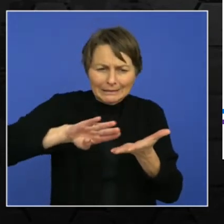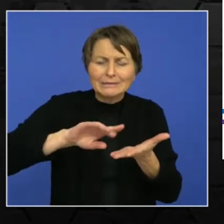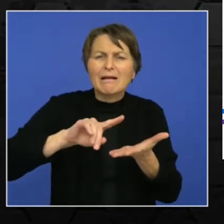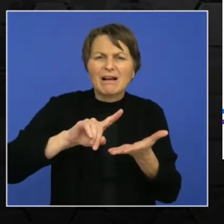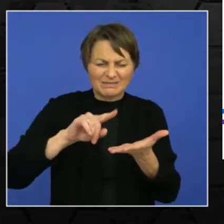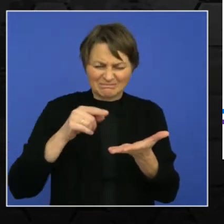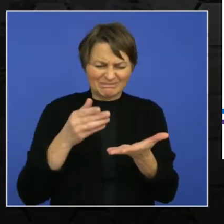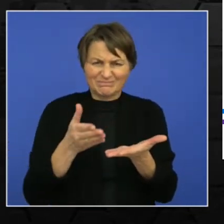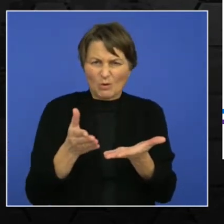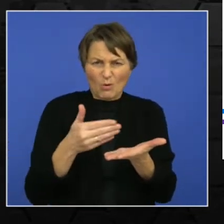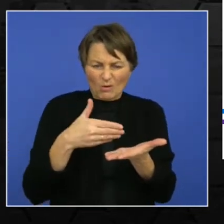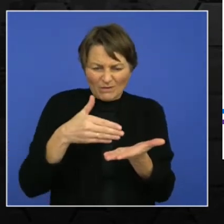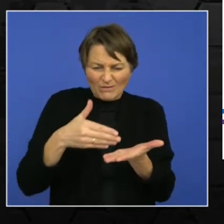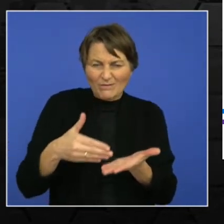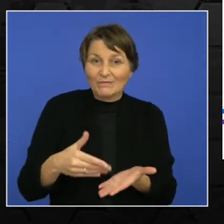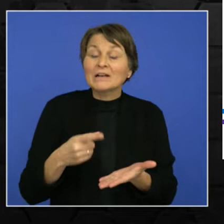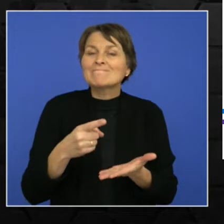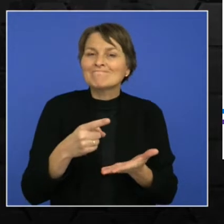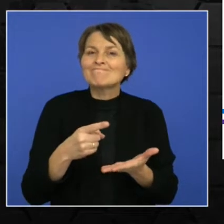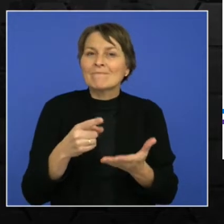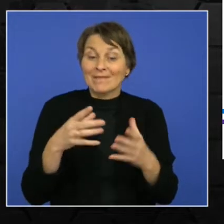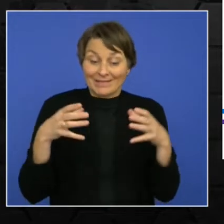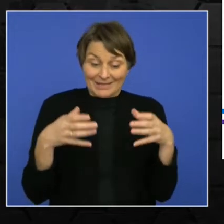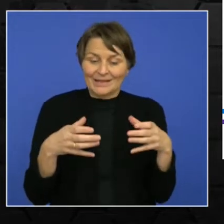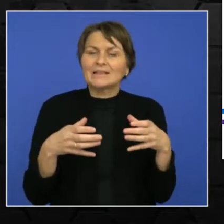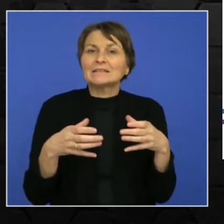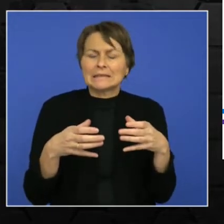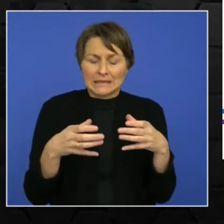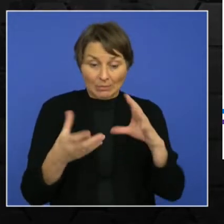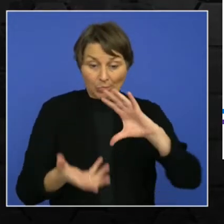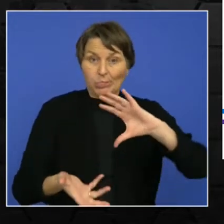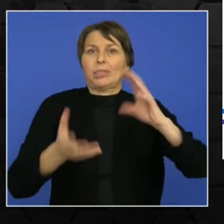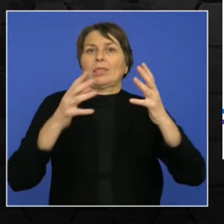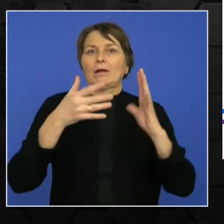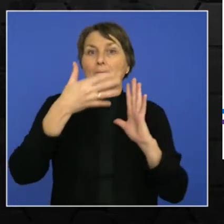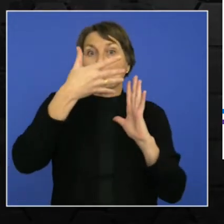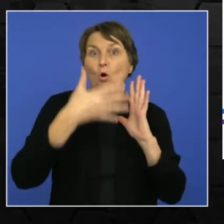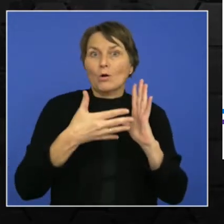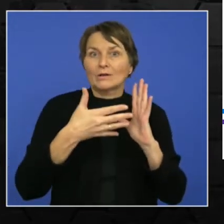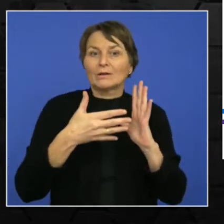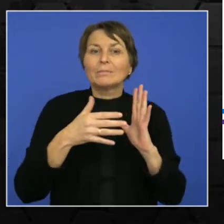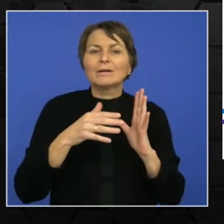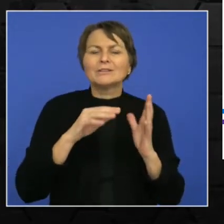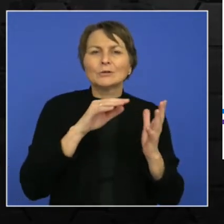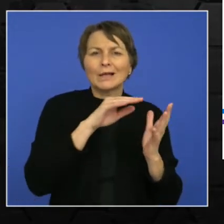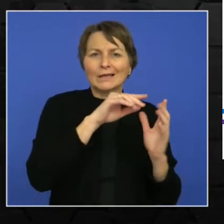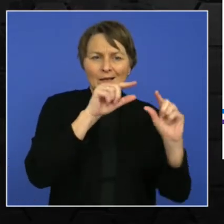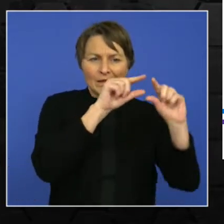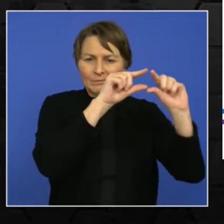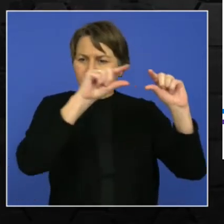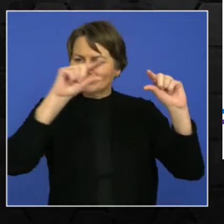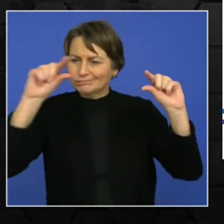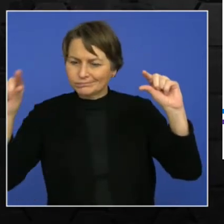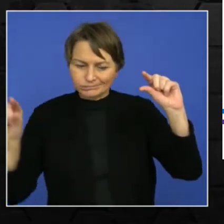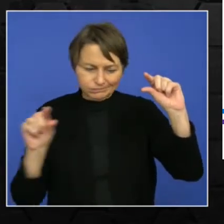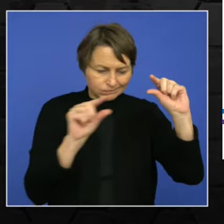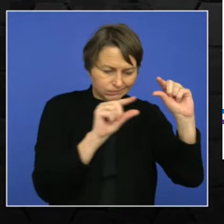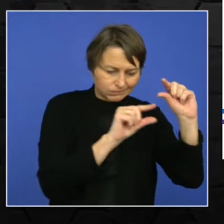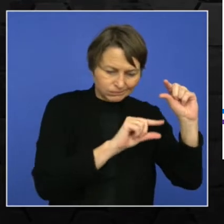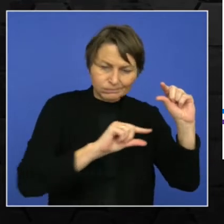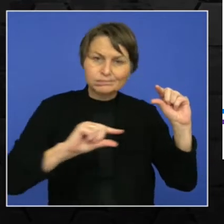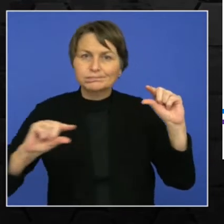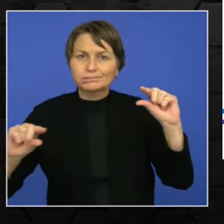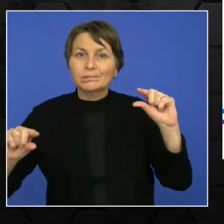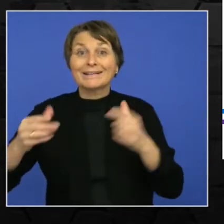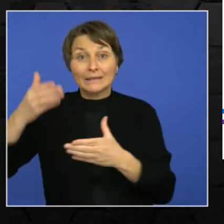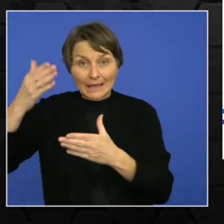it doesn't affect your model by the end of your pipeline, and rather it improves your performance